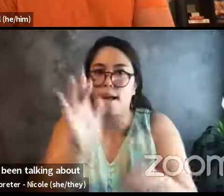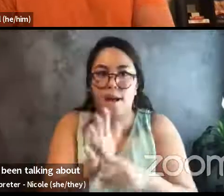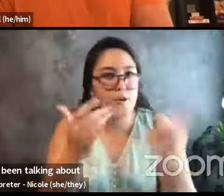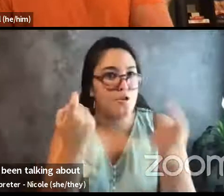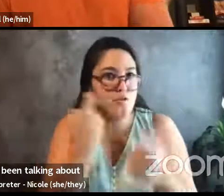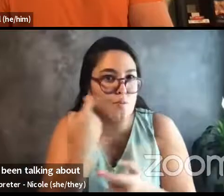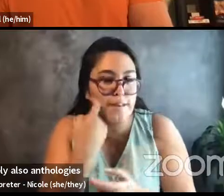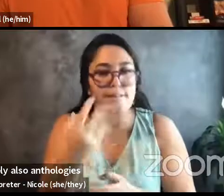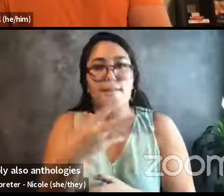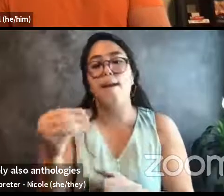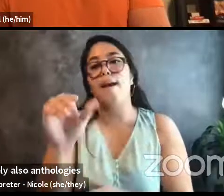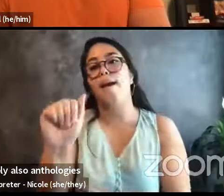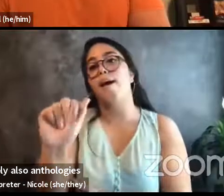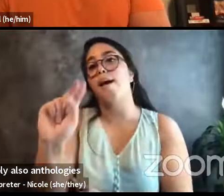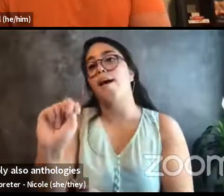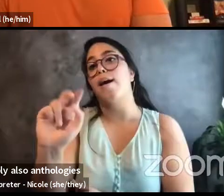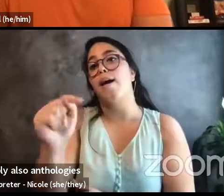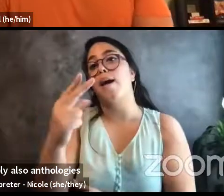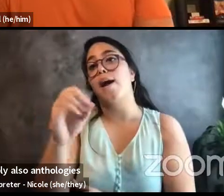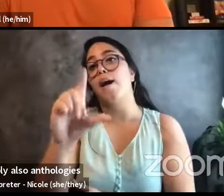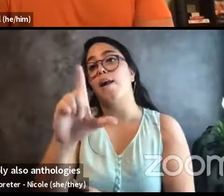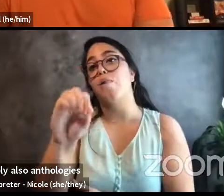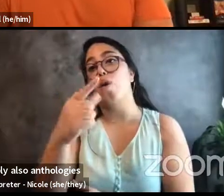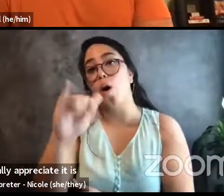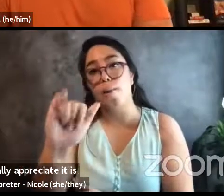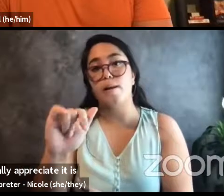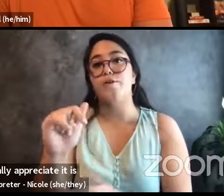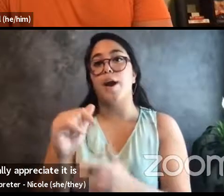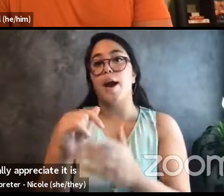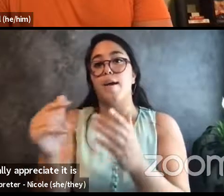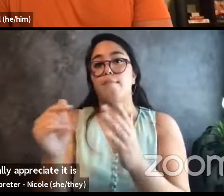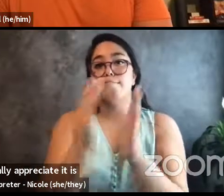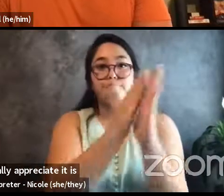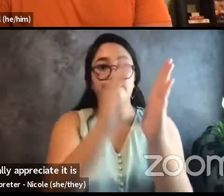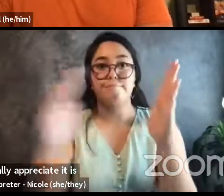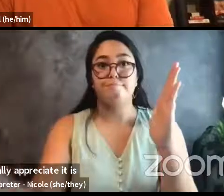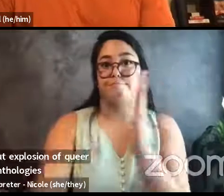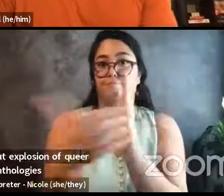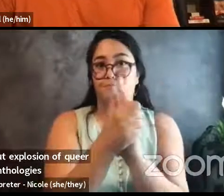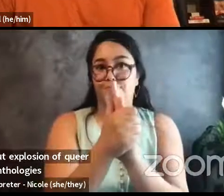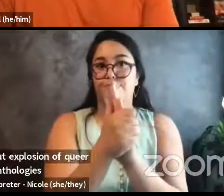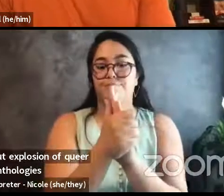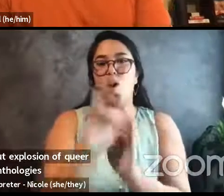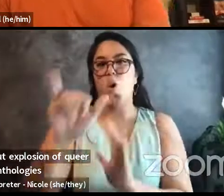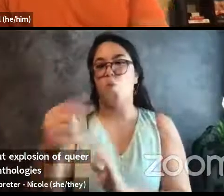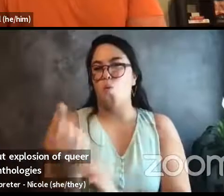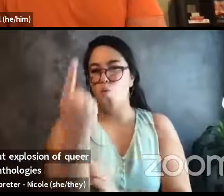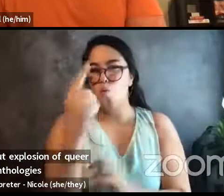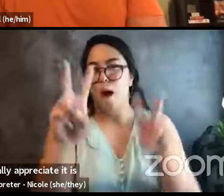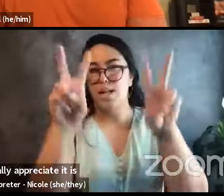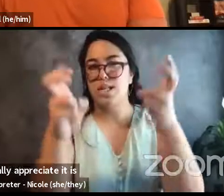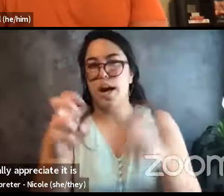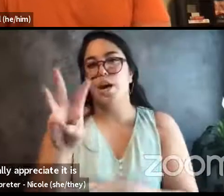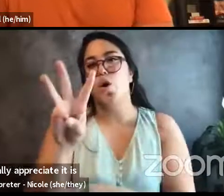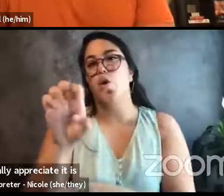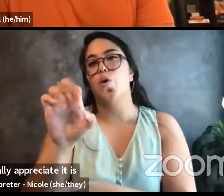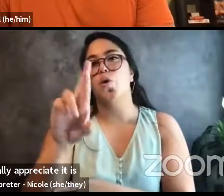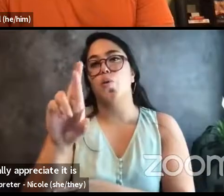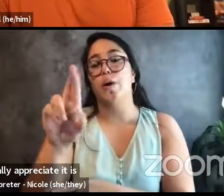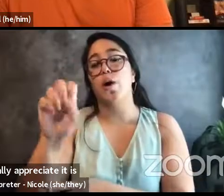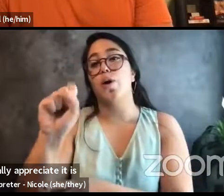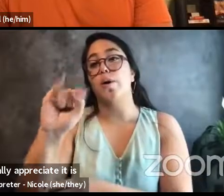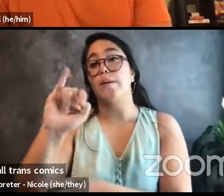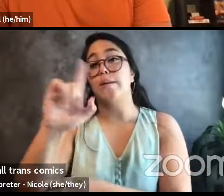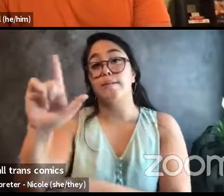um, that I have really appreciated is, is we're still here, which was a all trans comics anthology, um,